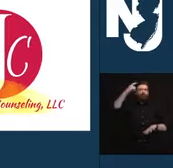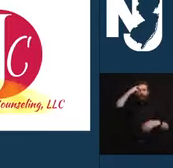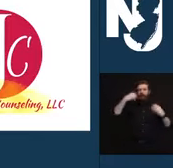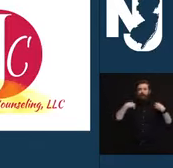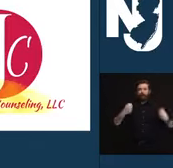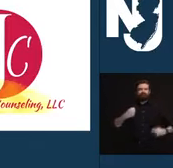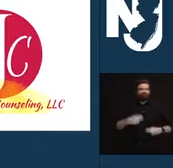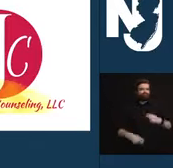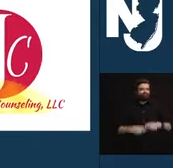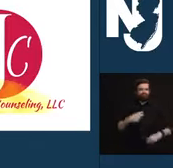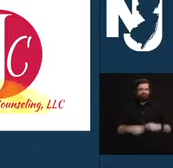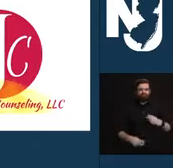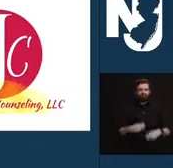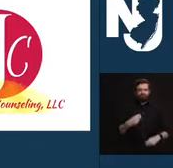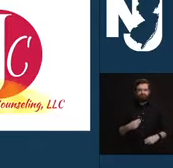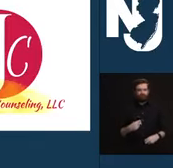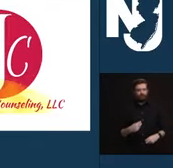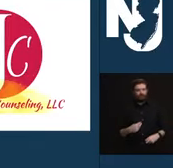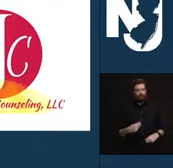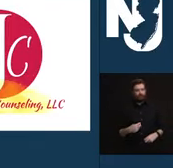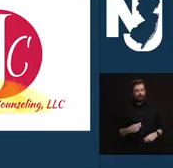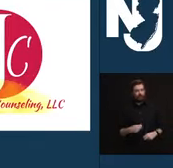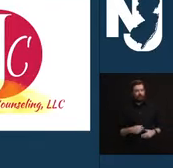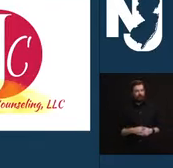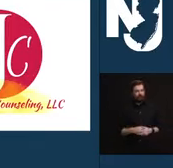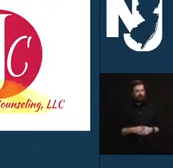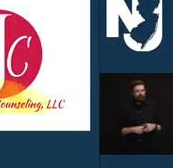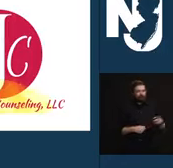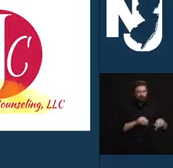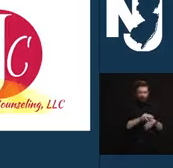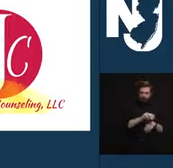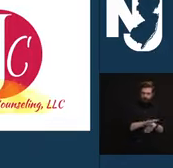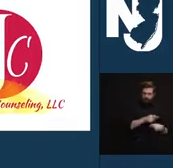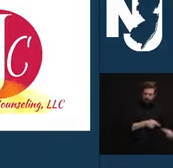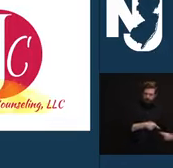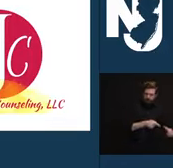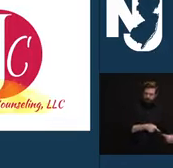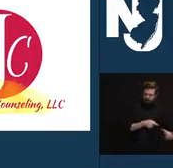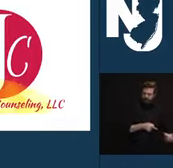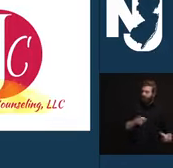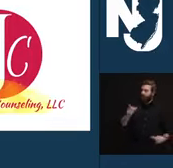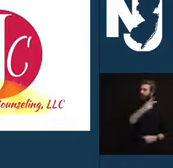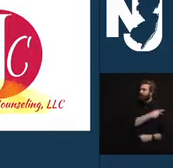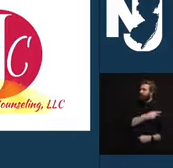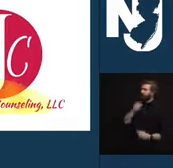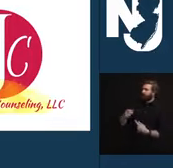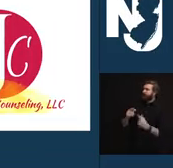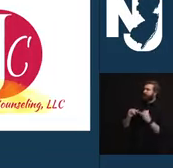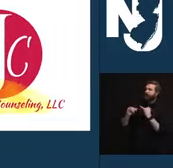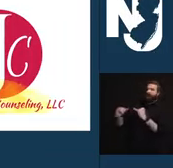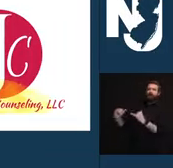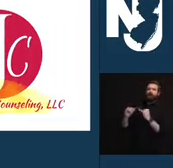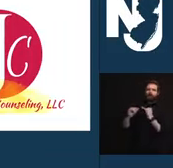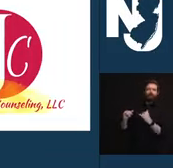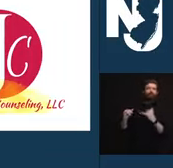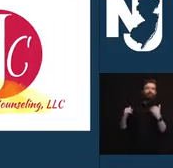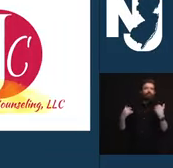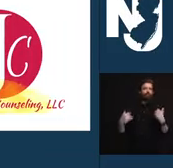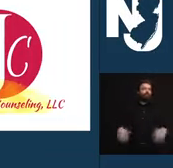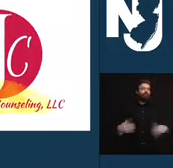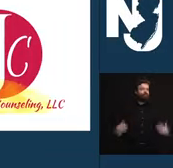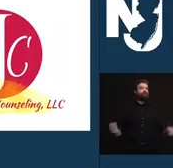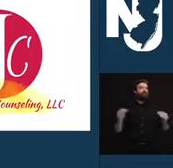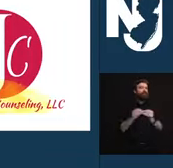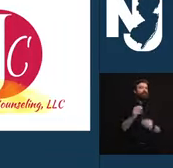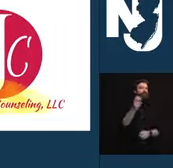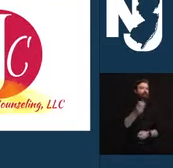each suffering from something similar from this pandemic. We know that there are countless residents across our state who are facing